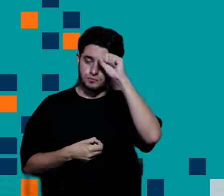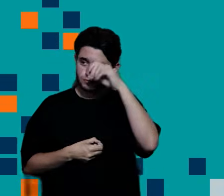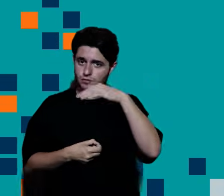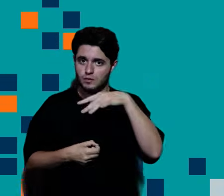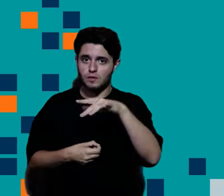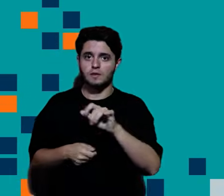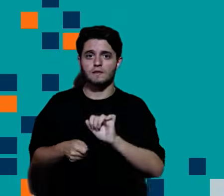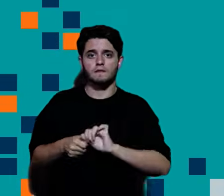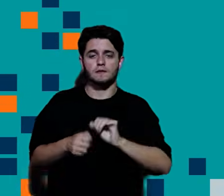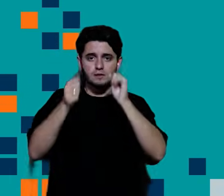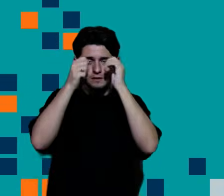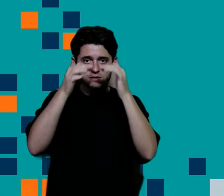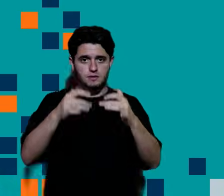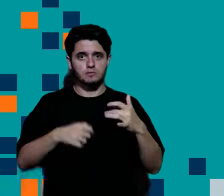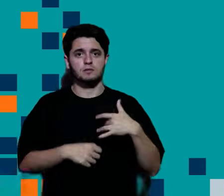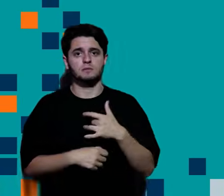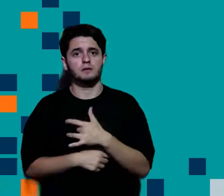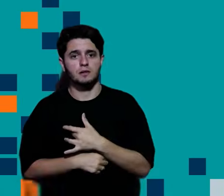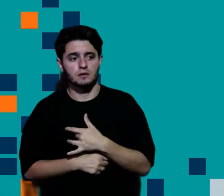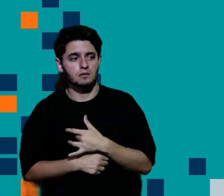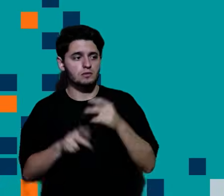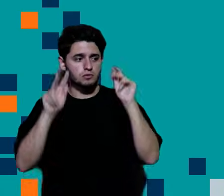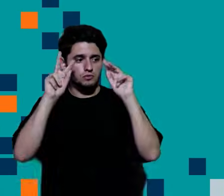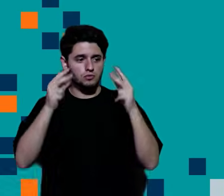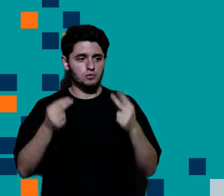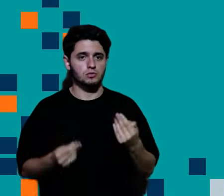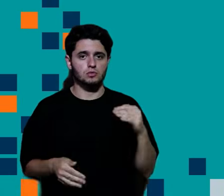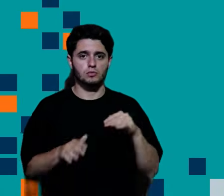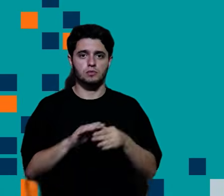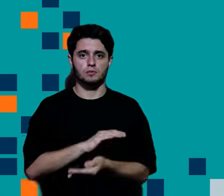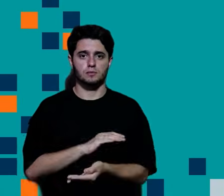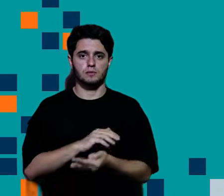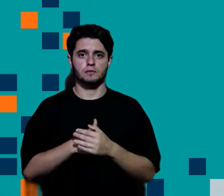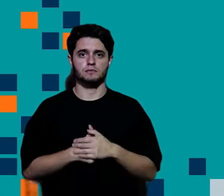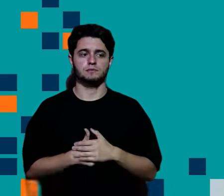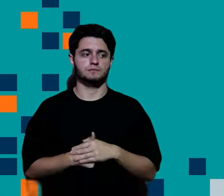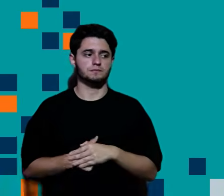mind health, and human performance.